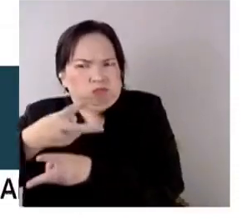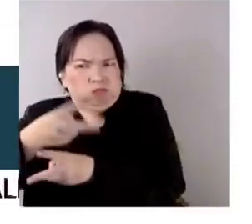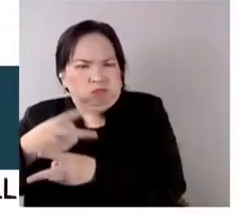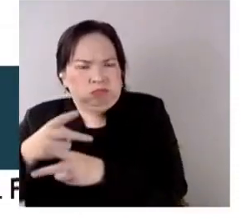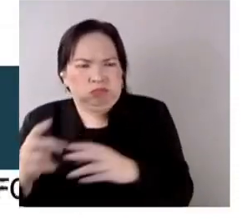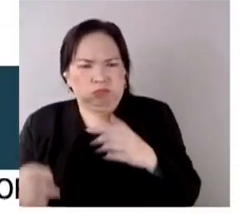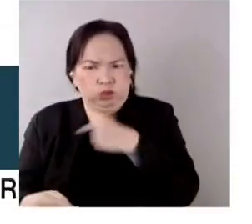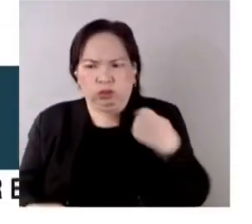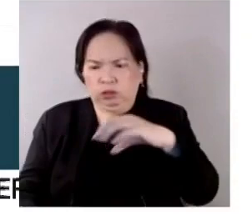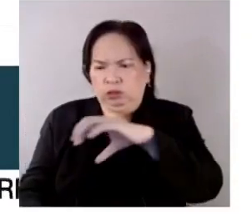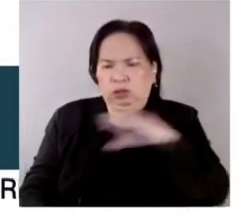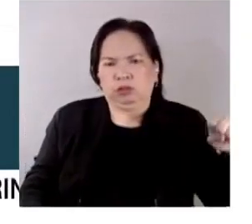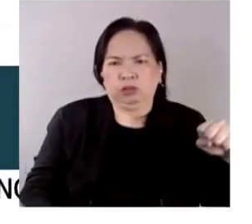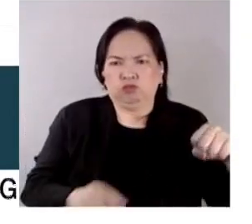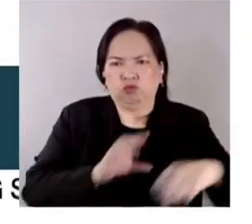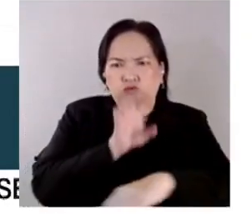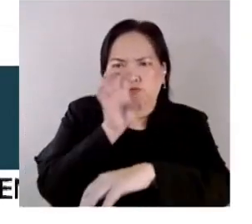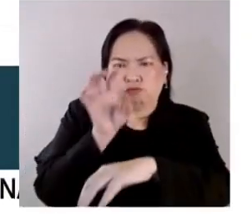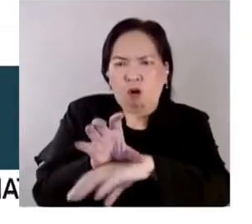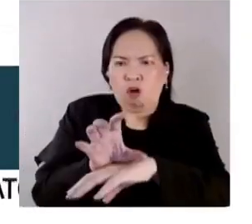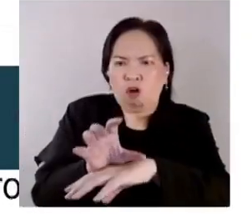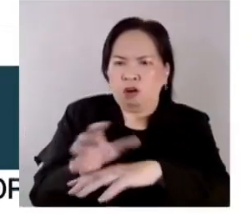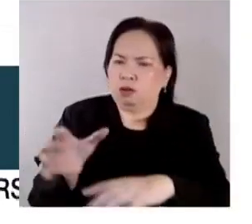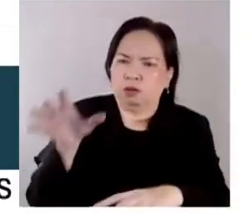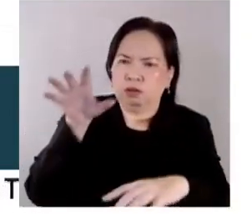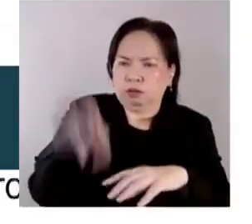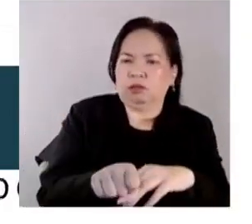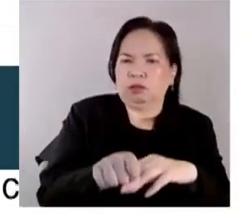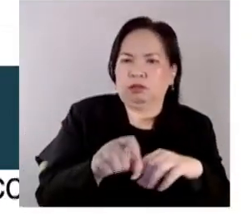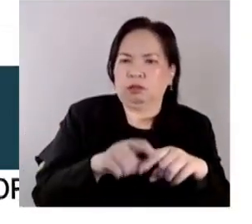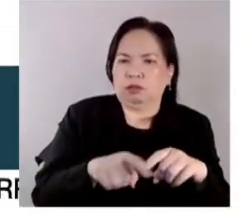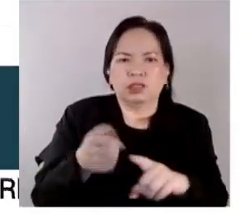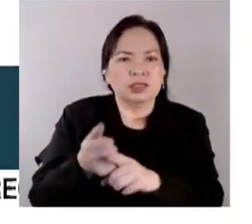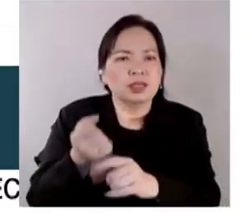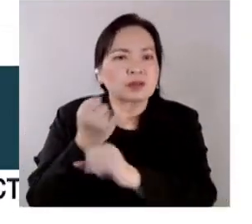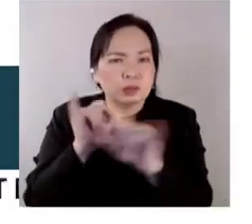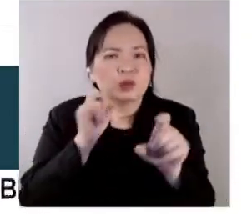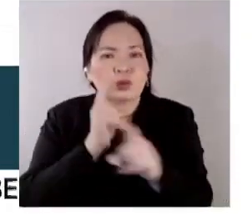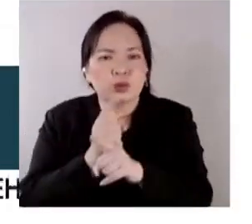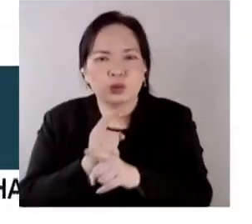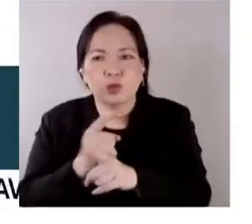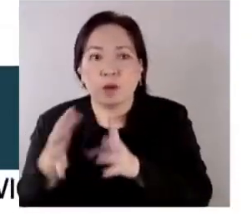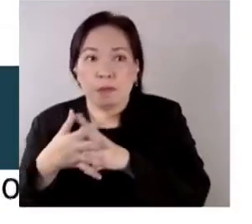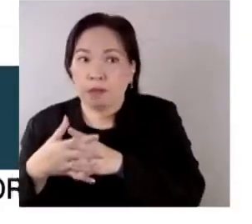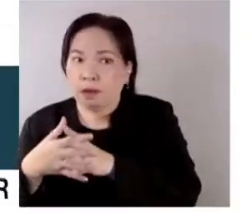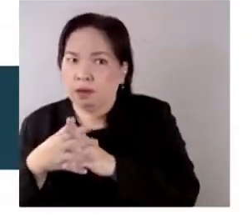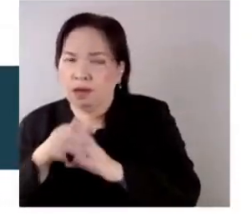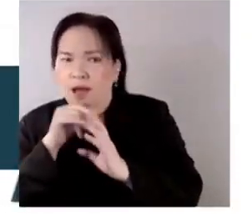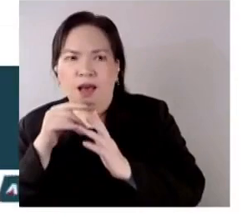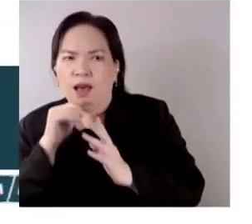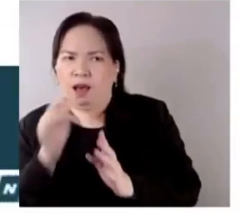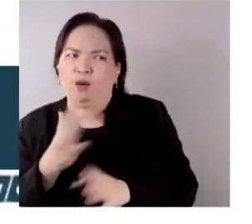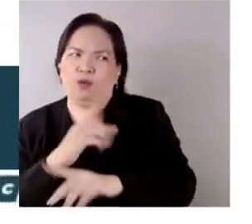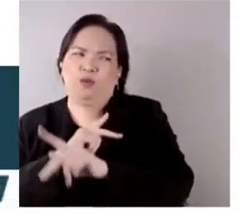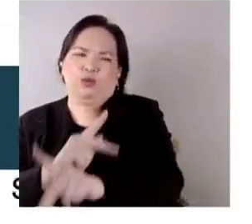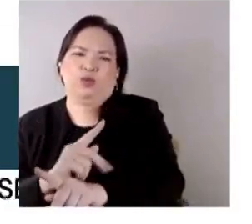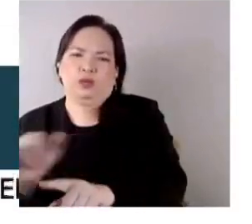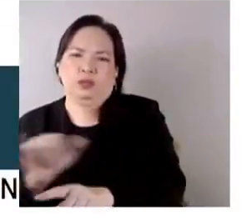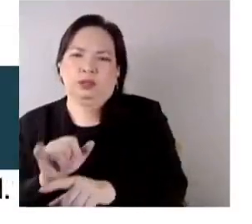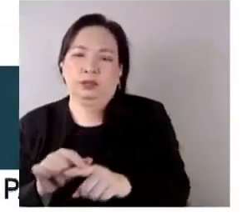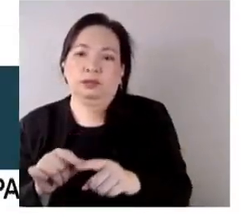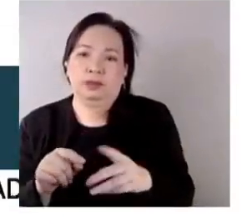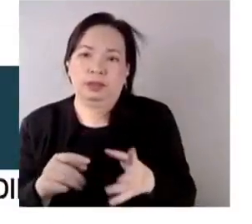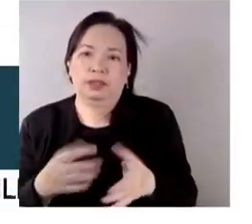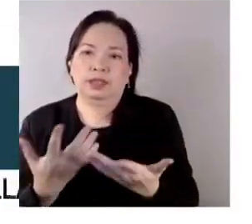China would use force against the self-governing republic. Mm. And of course, it's further complicated by the fact that the United States